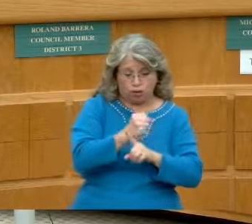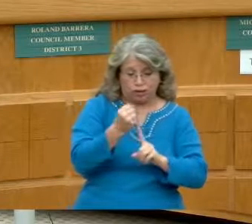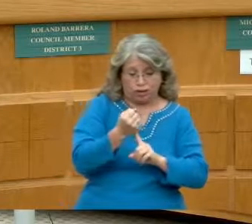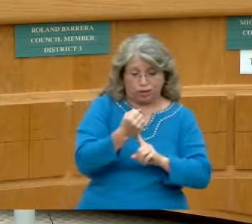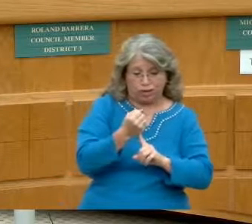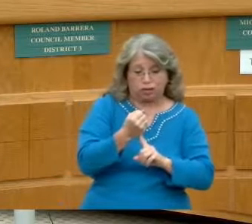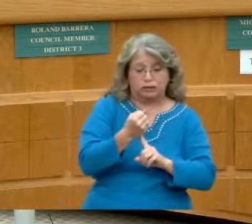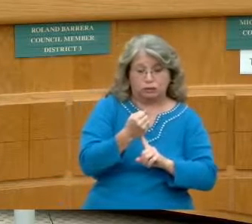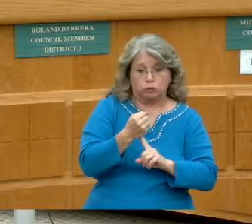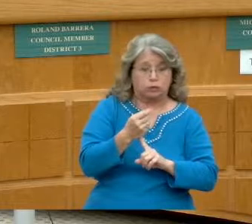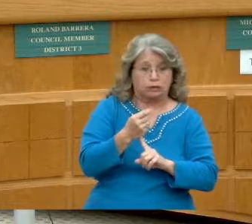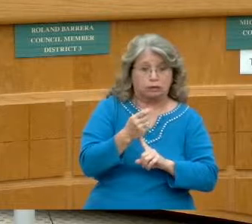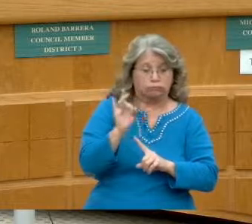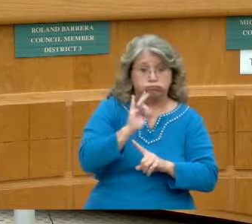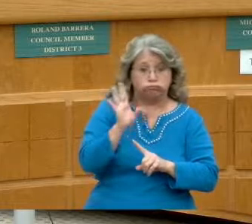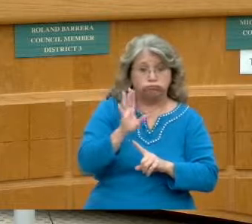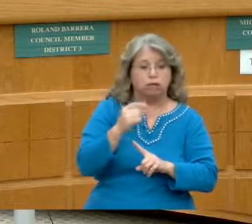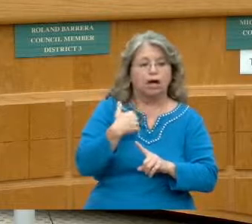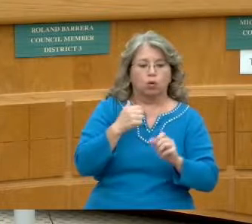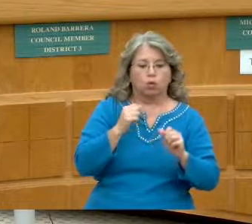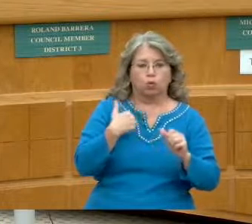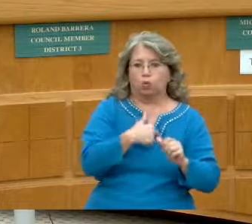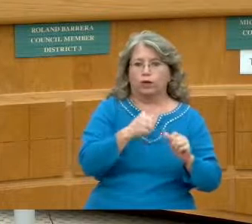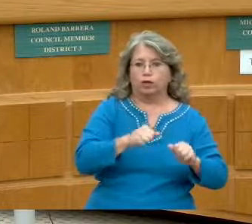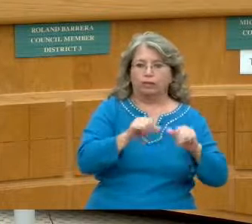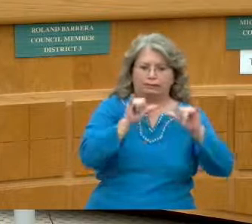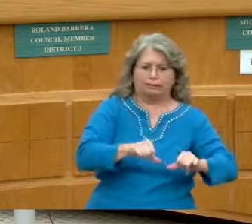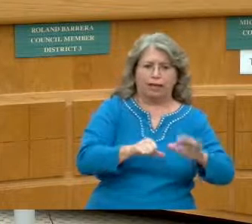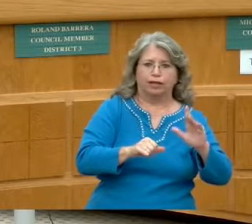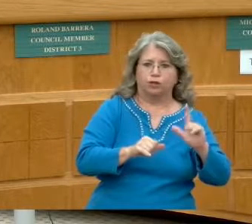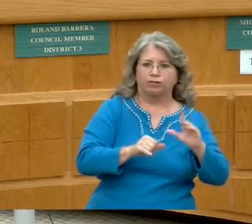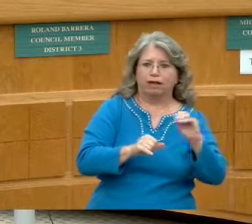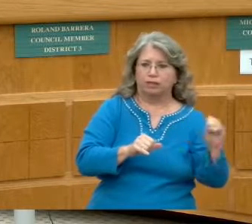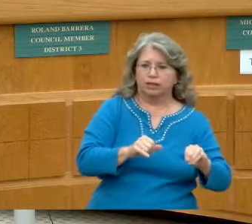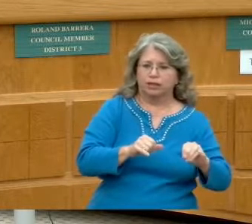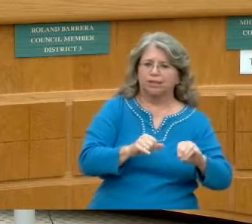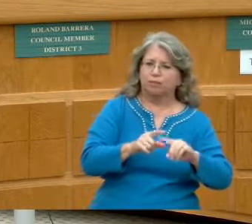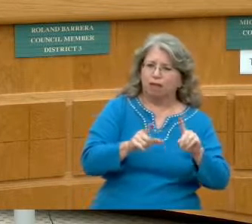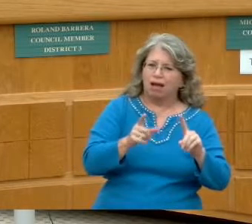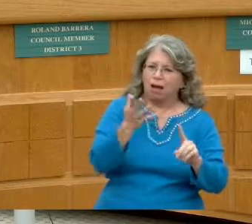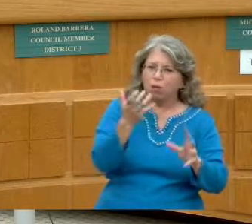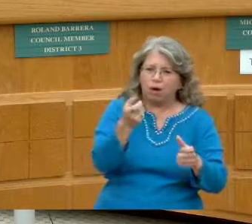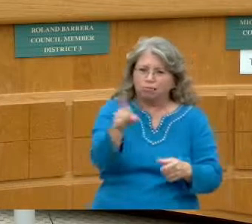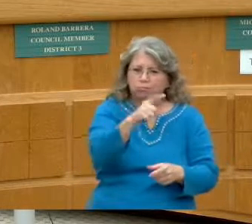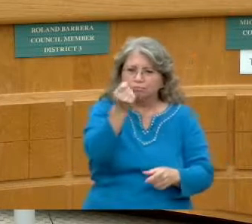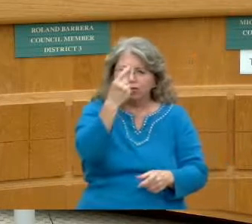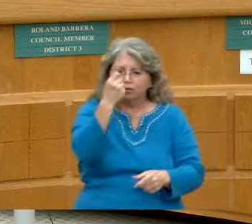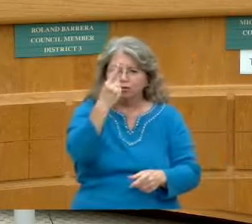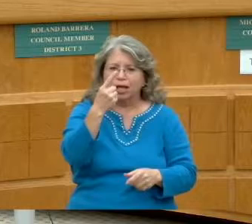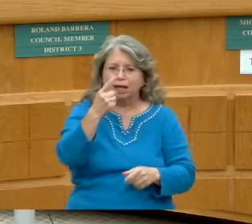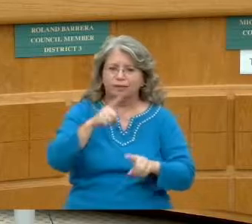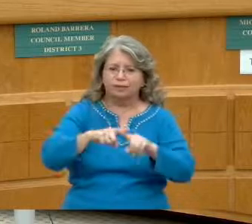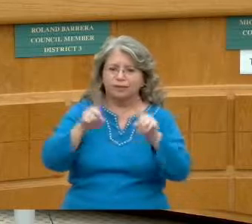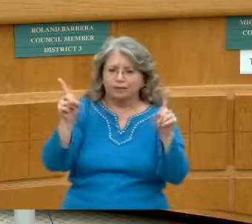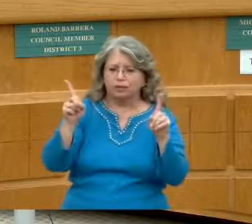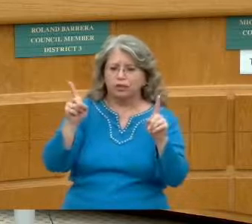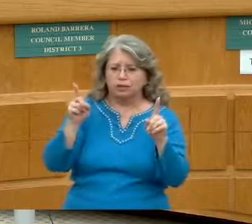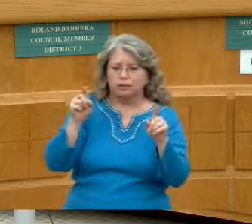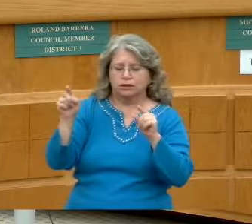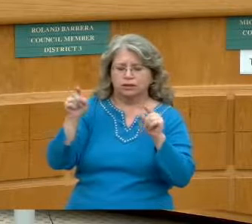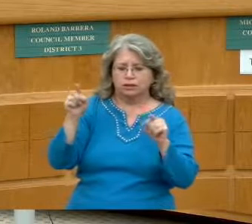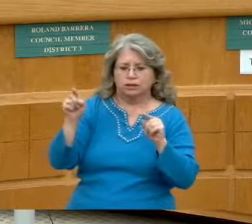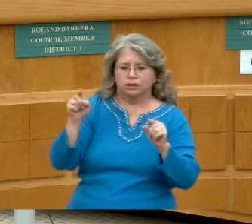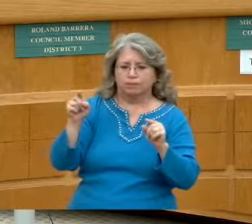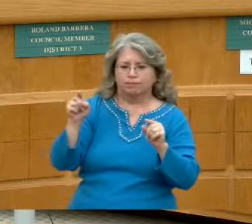But we stayed and mirrored the governor's orders at 50%. And I just want to make sure everybody understands the difference